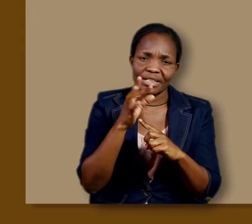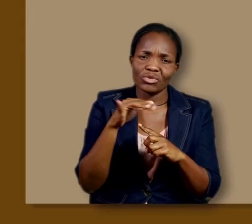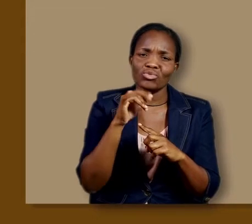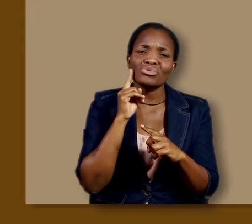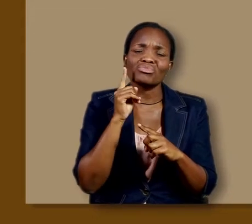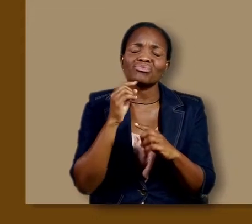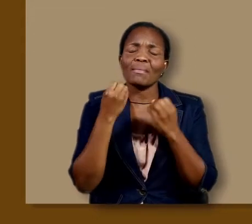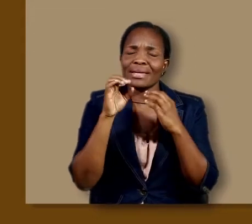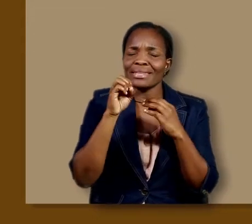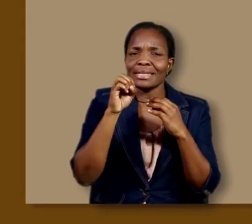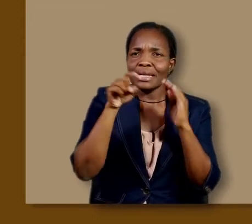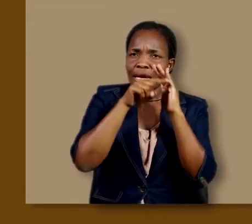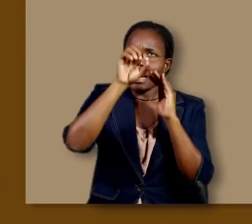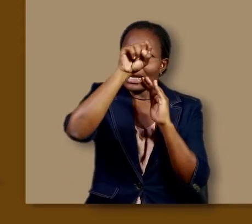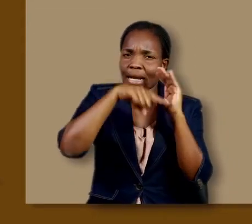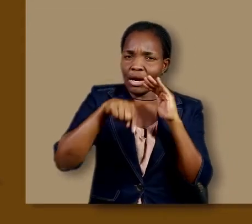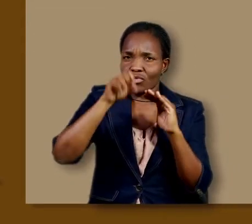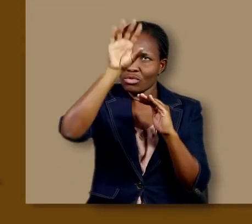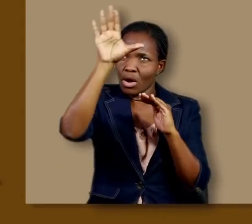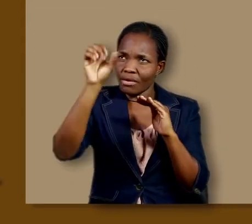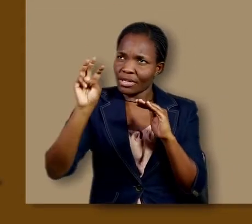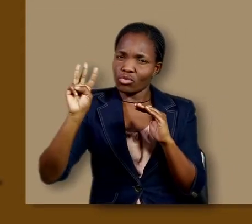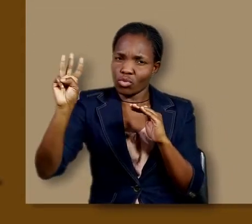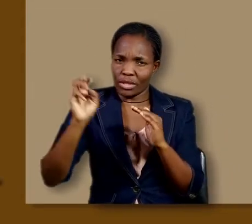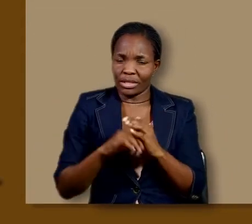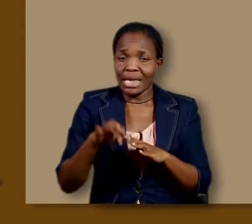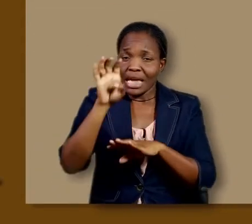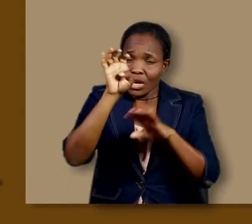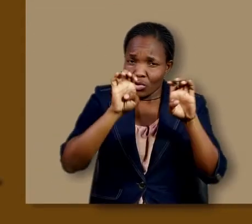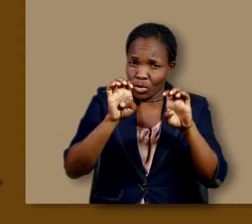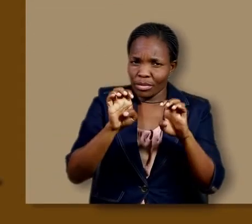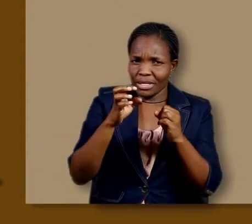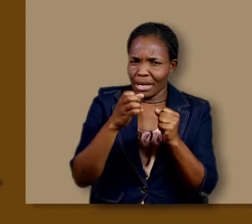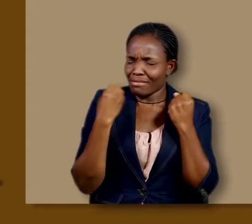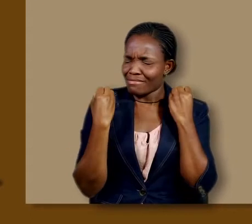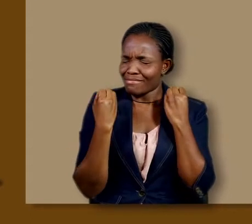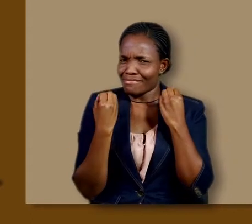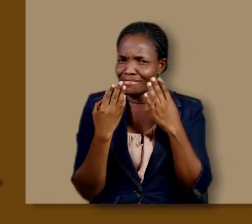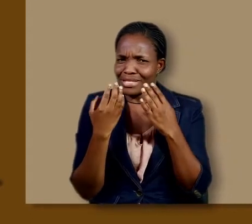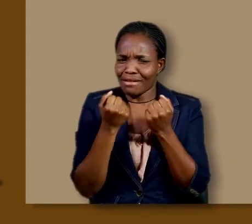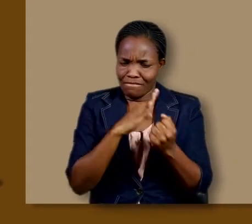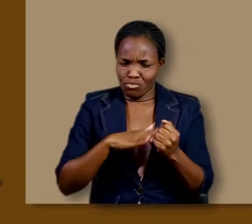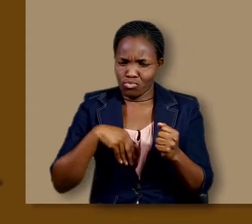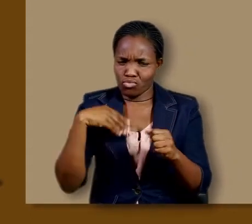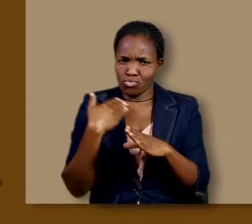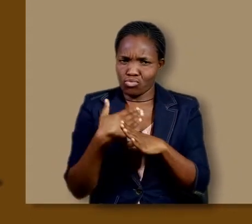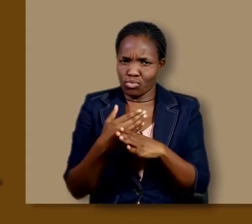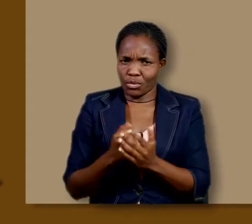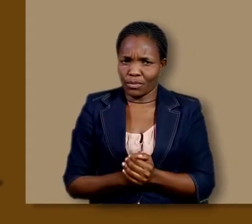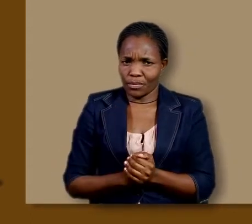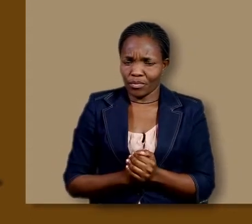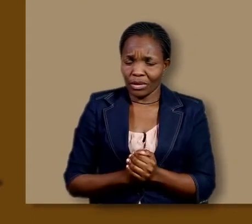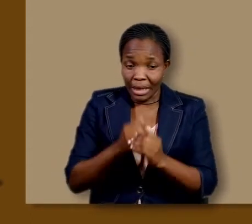in carrying out administrative duties. Indirect rule characterized rule by Britain like that used in colonial